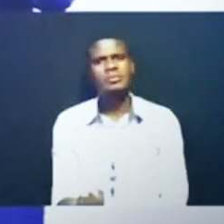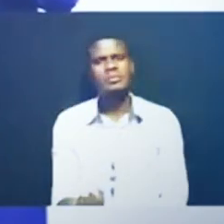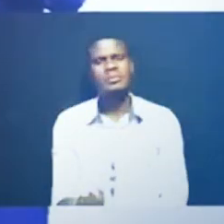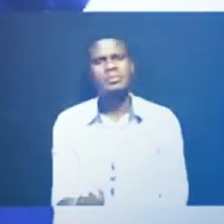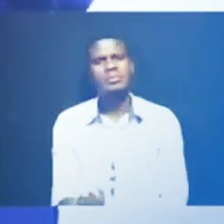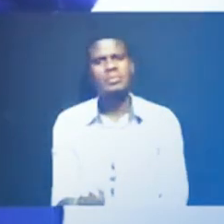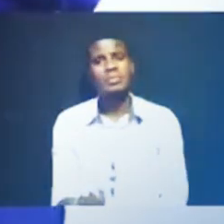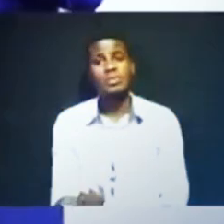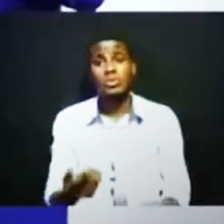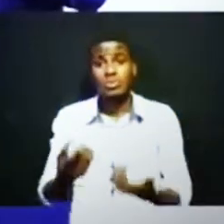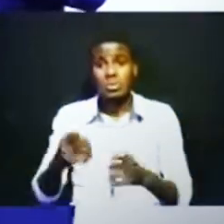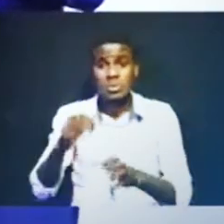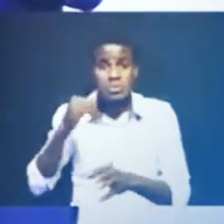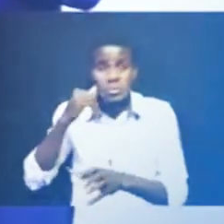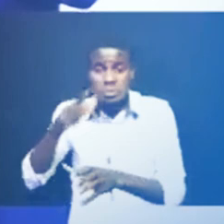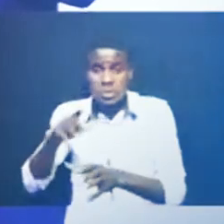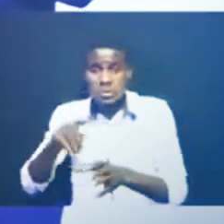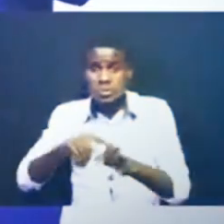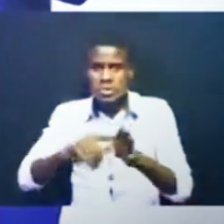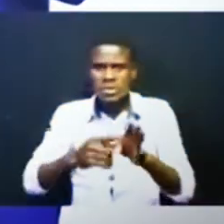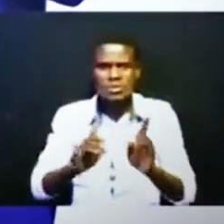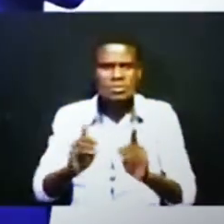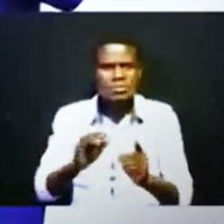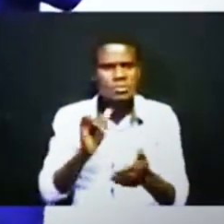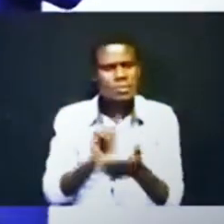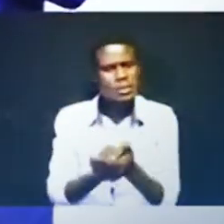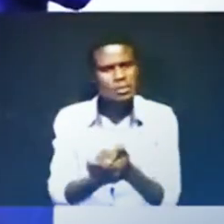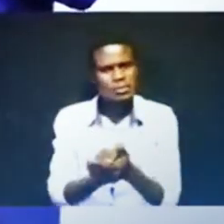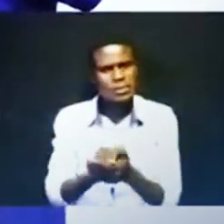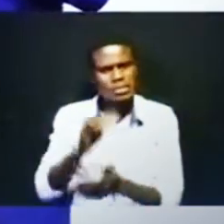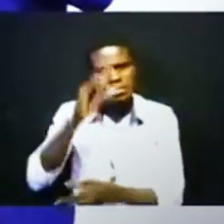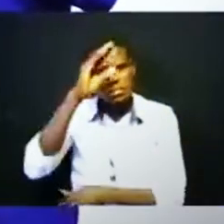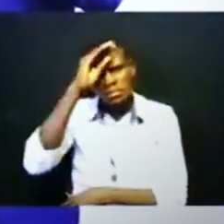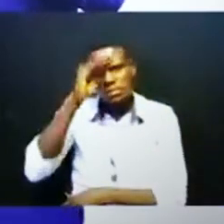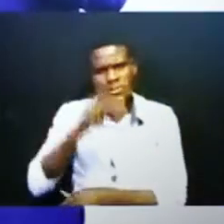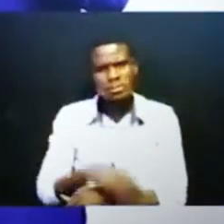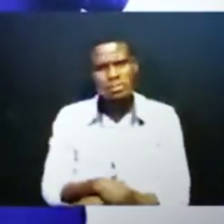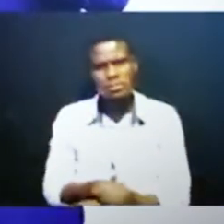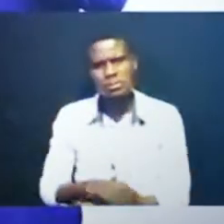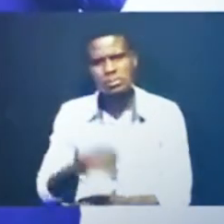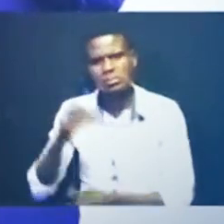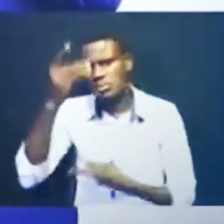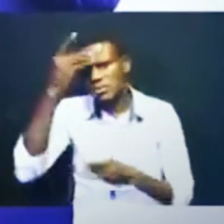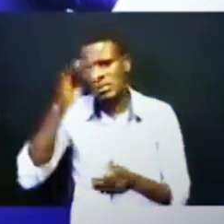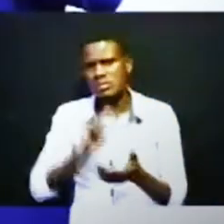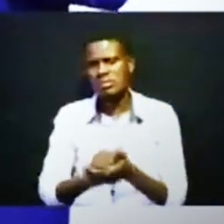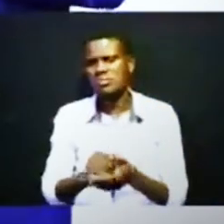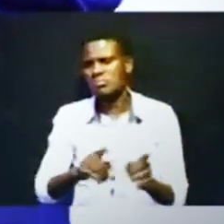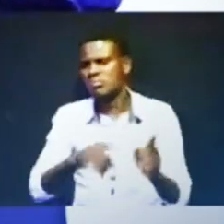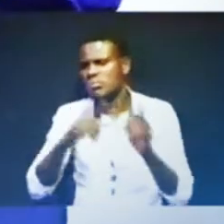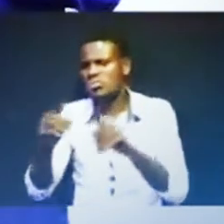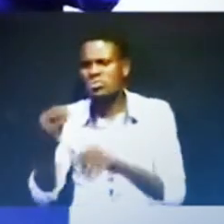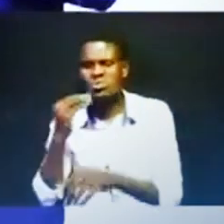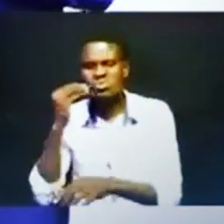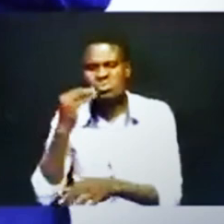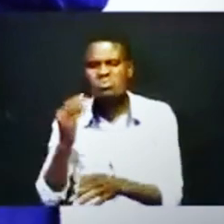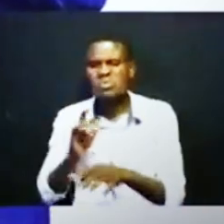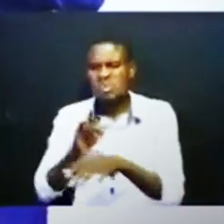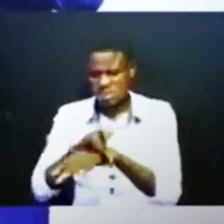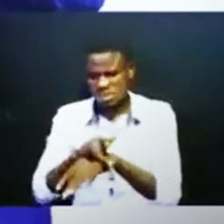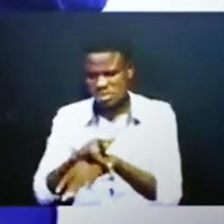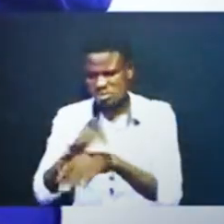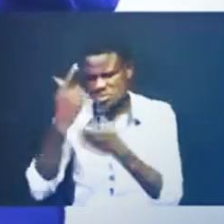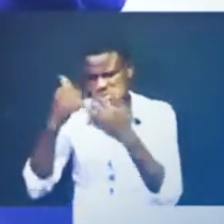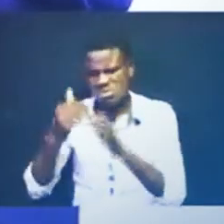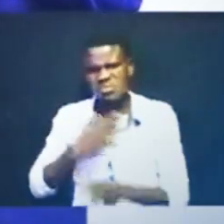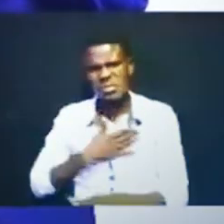When the woman kept doing that, the man decided that I have to go home early because of my wife. But by this time, she's